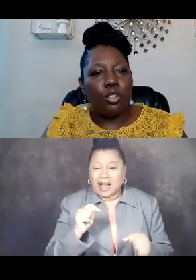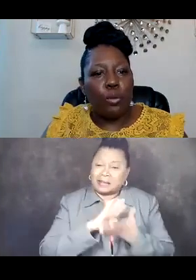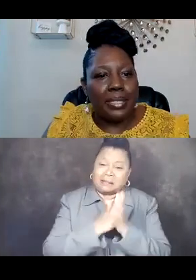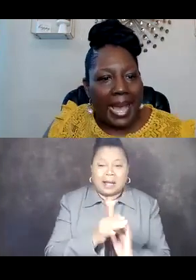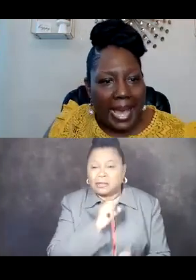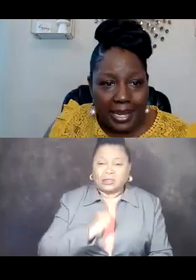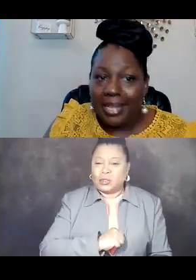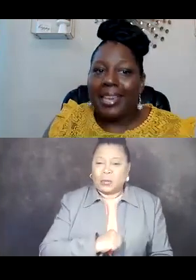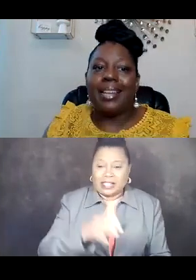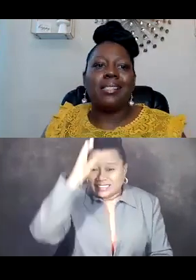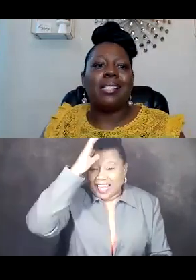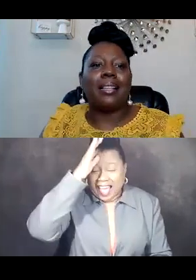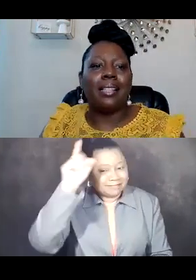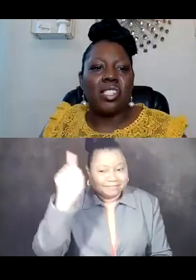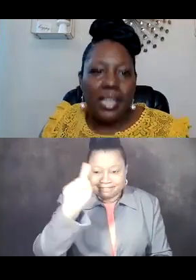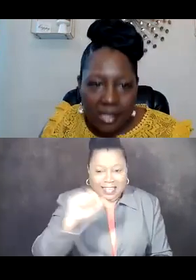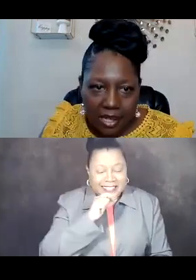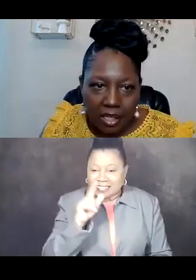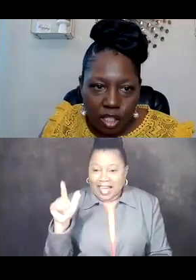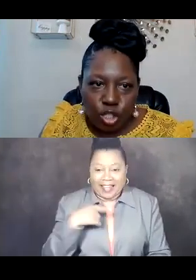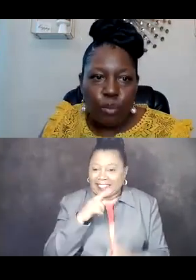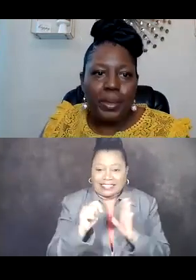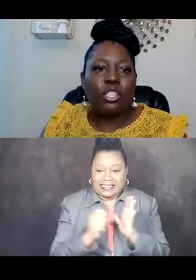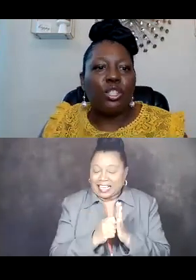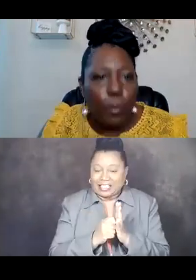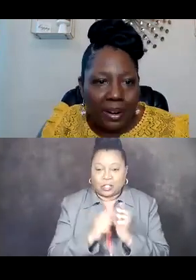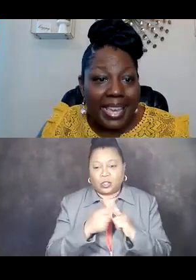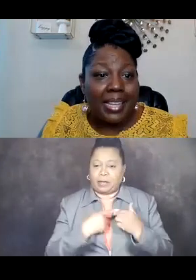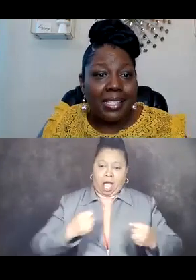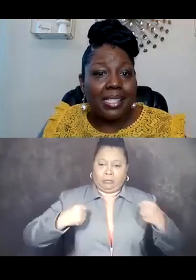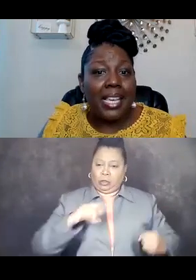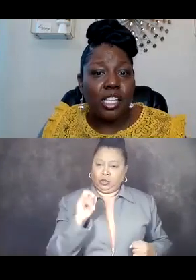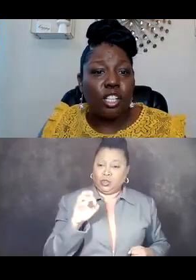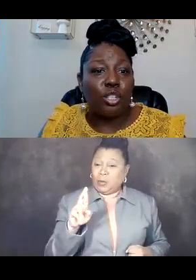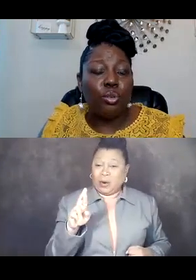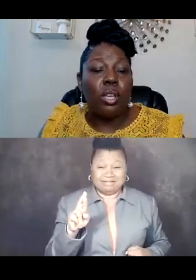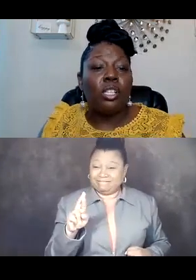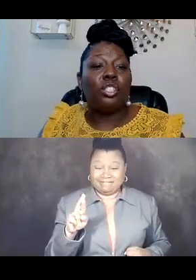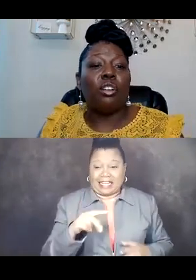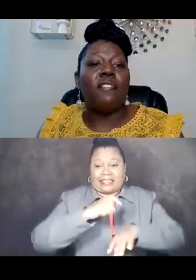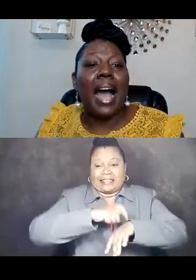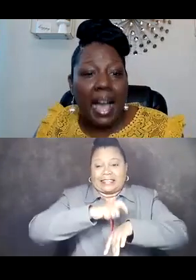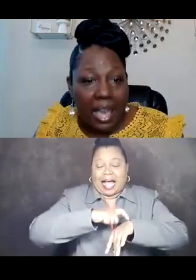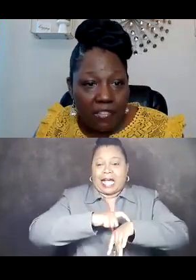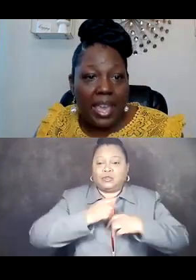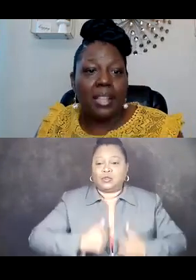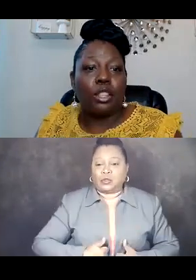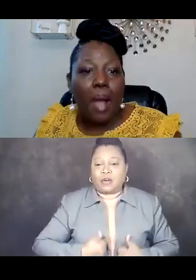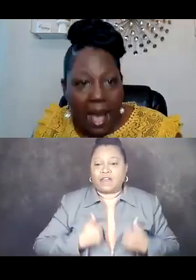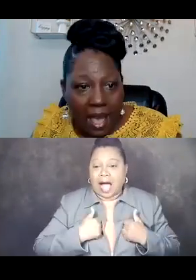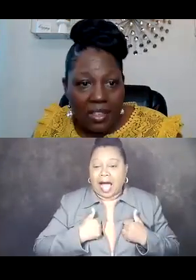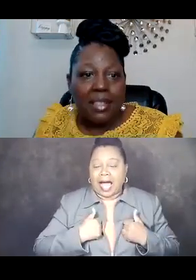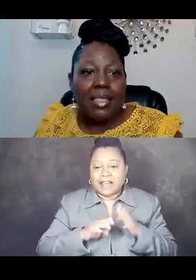be super dad. It is not the season to be super. It is the season to survive